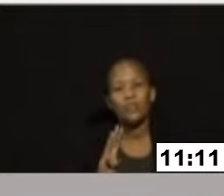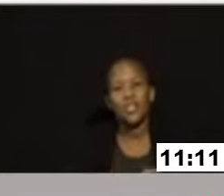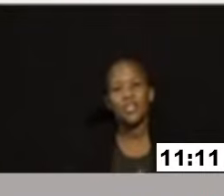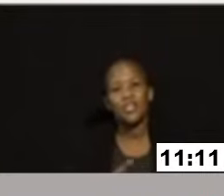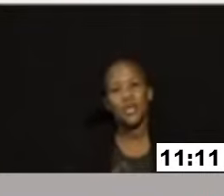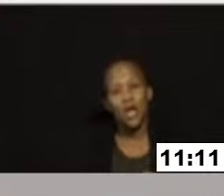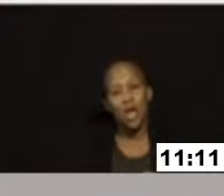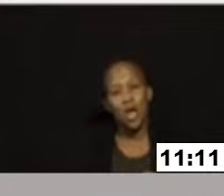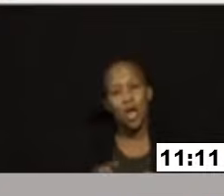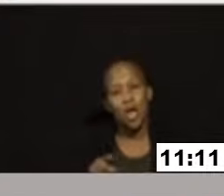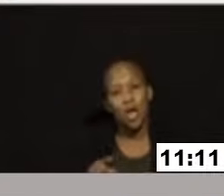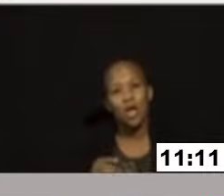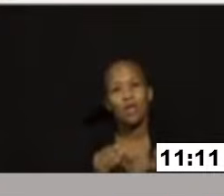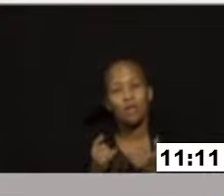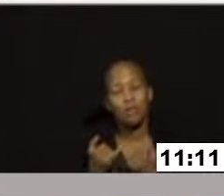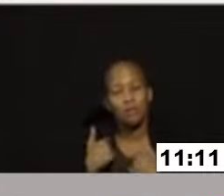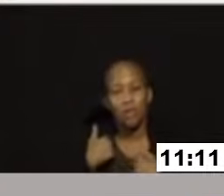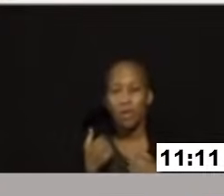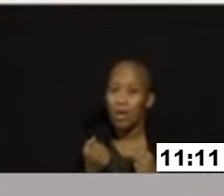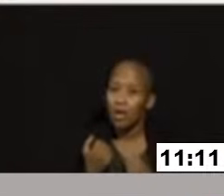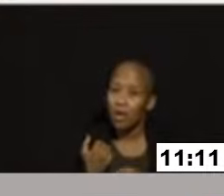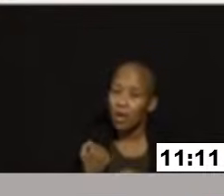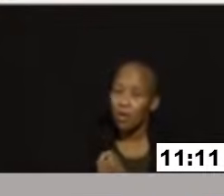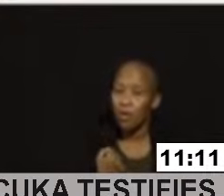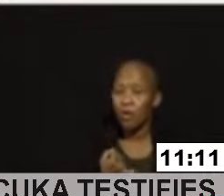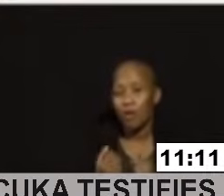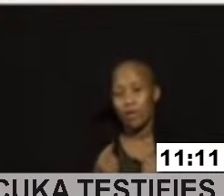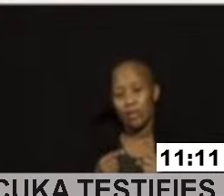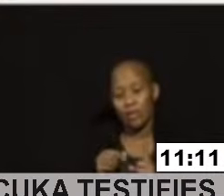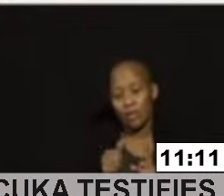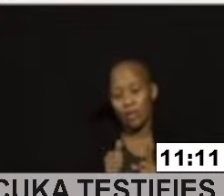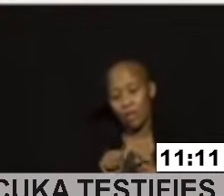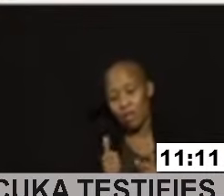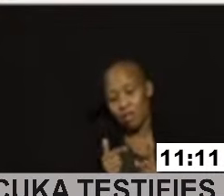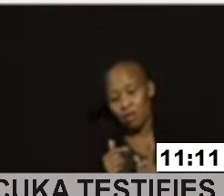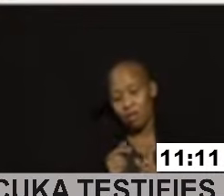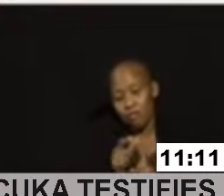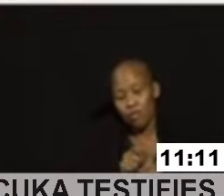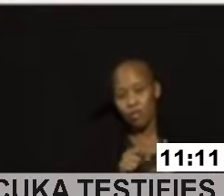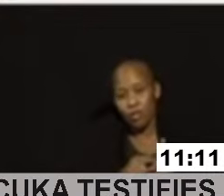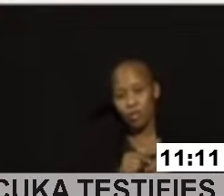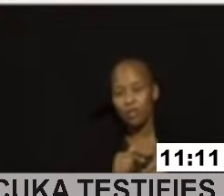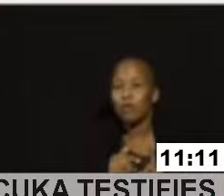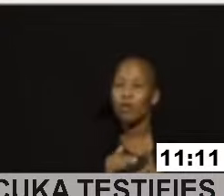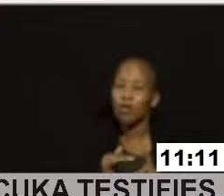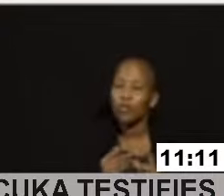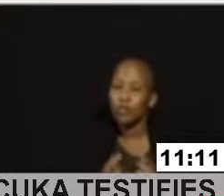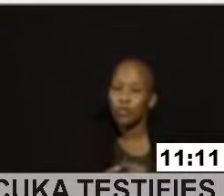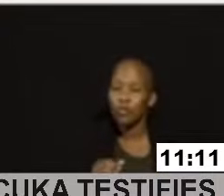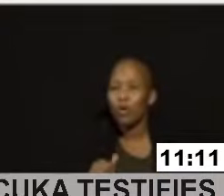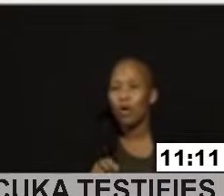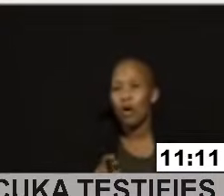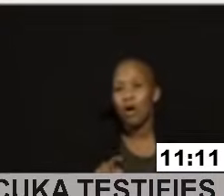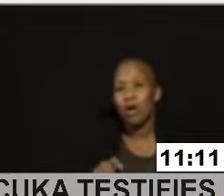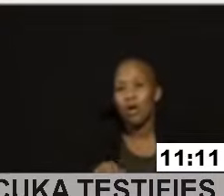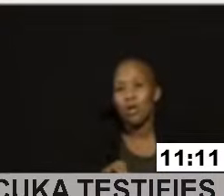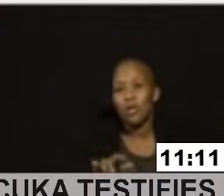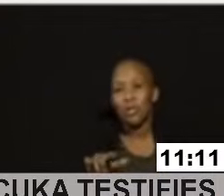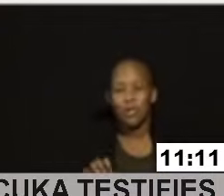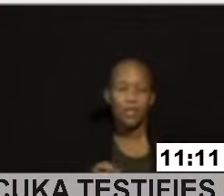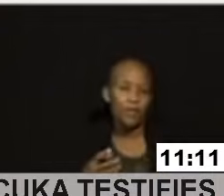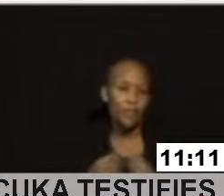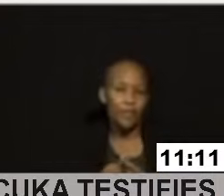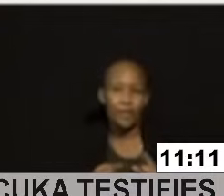Mxenge. I served my articles with him, and at that time, the practice mainly focused on